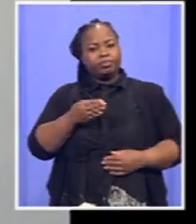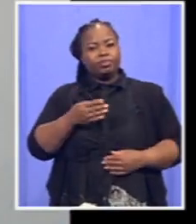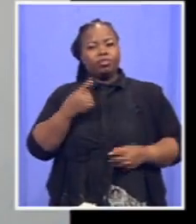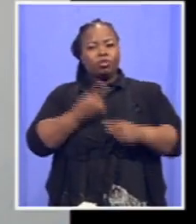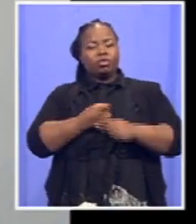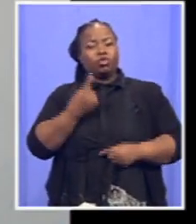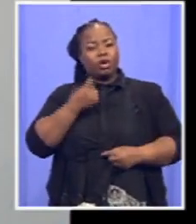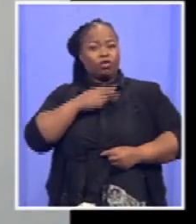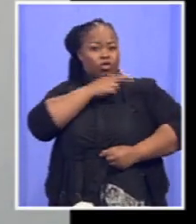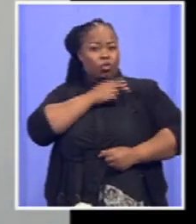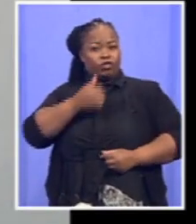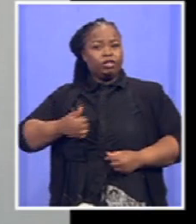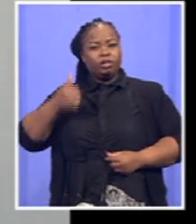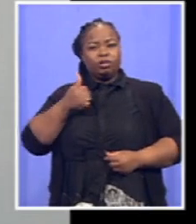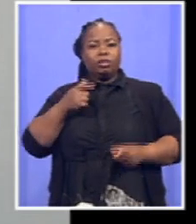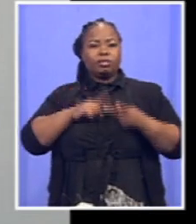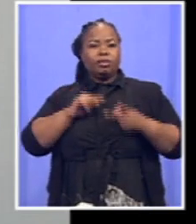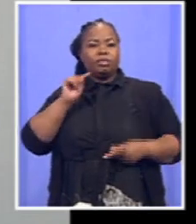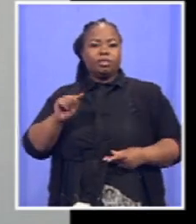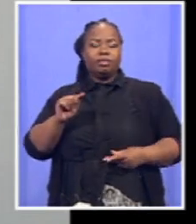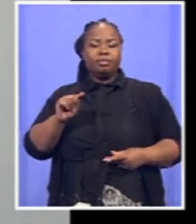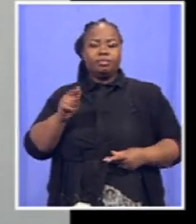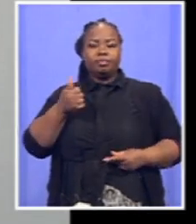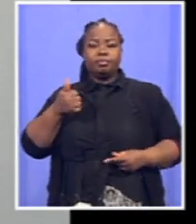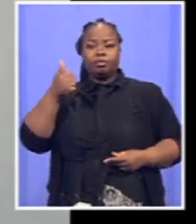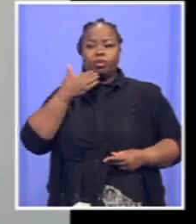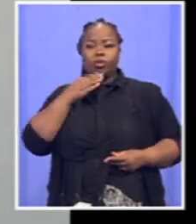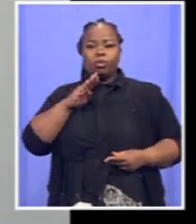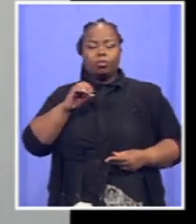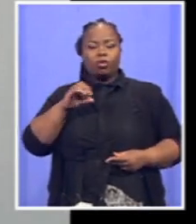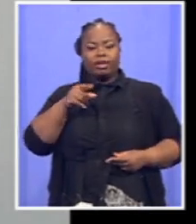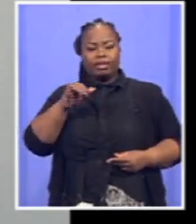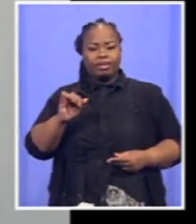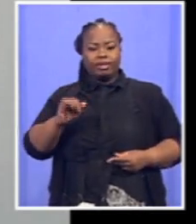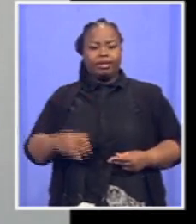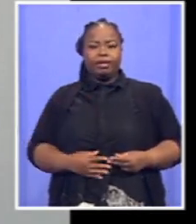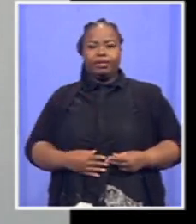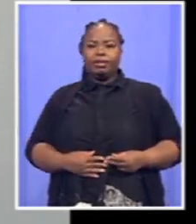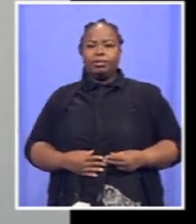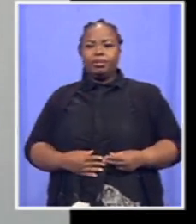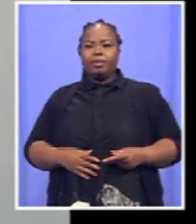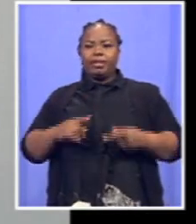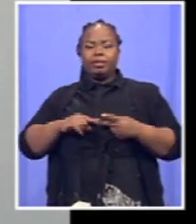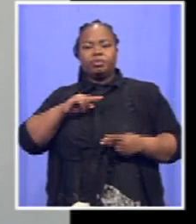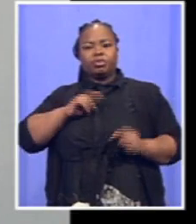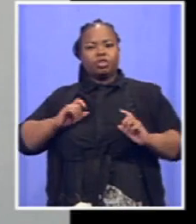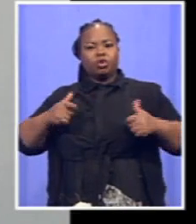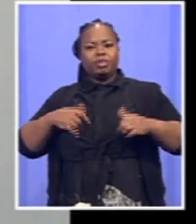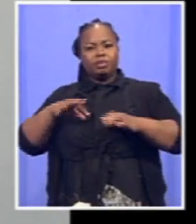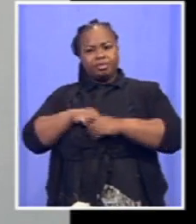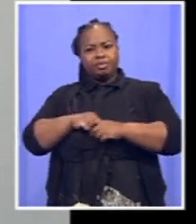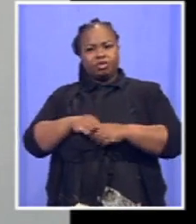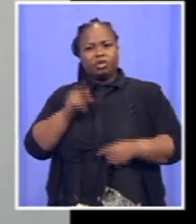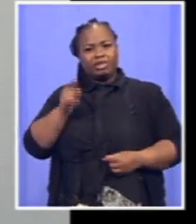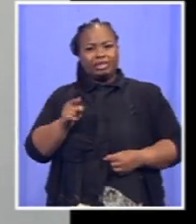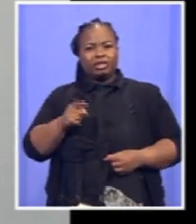one of the officials of the office, Bongi Ngoma, who was briefing the committee. She was briefing the